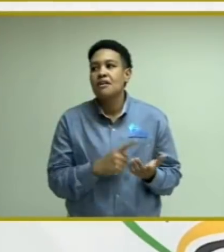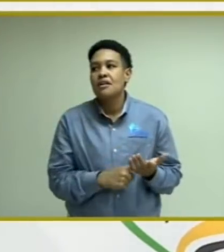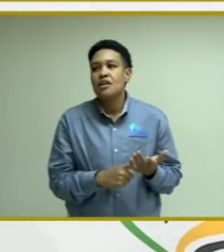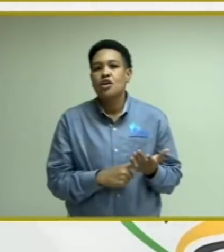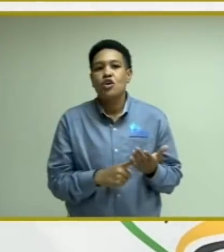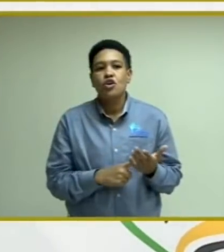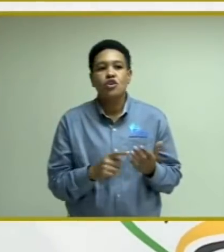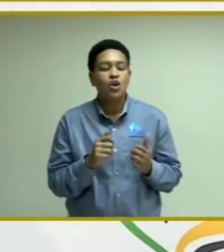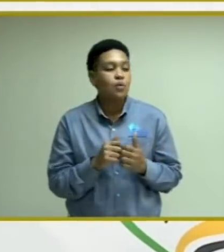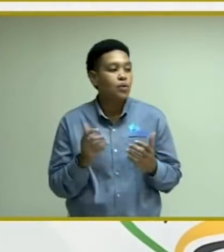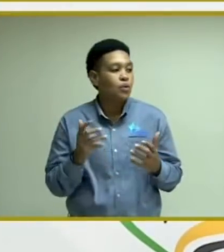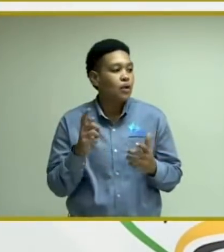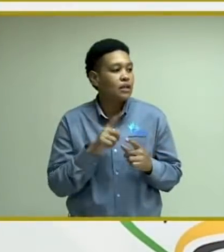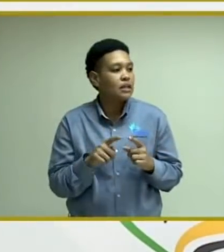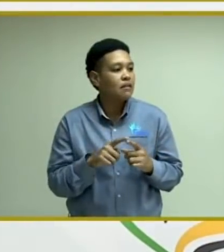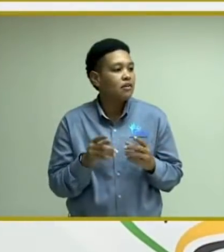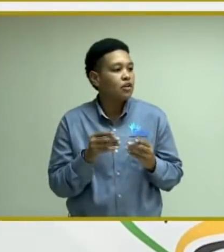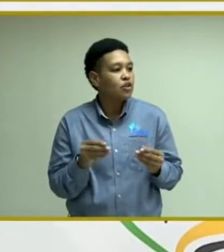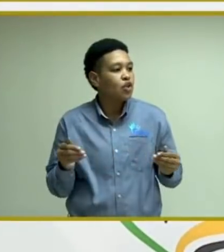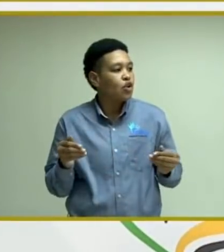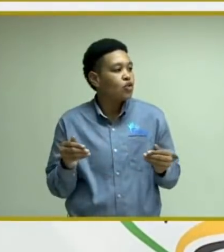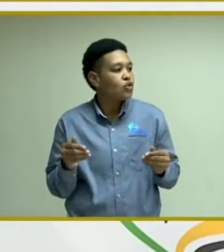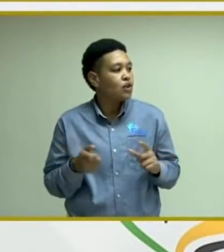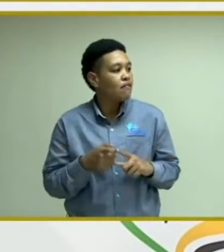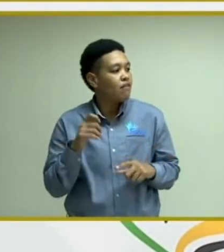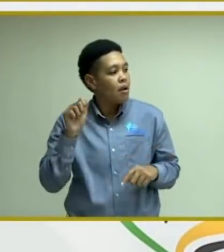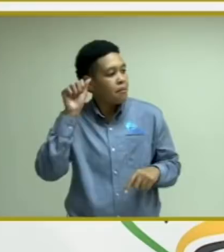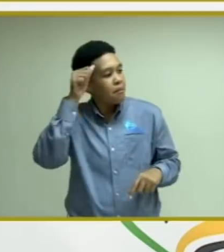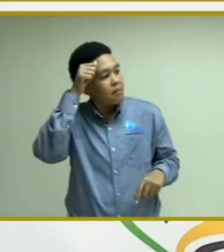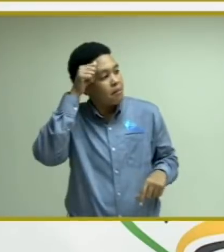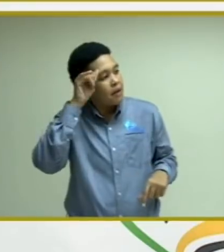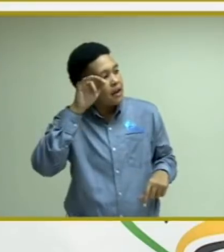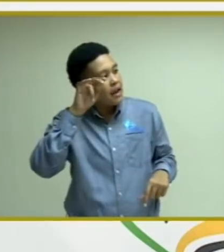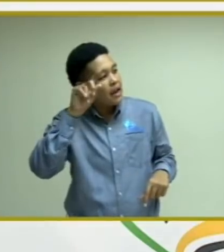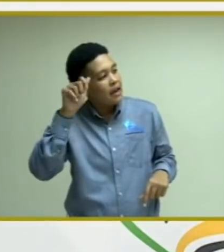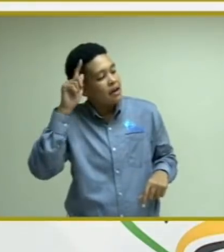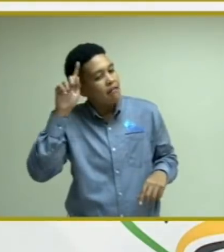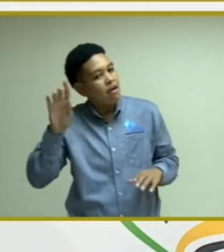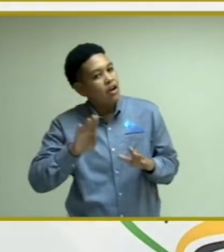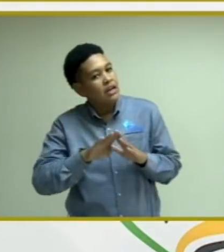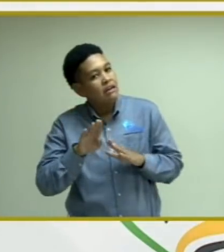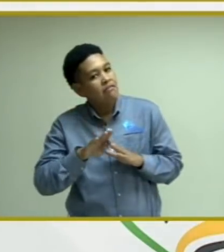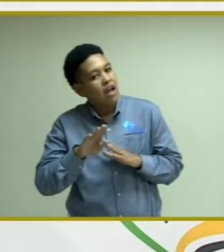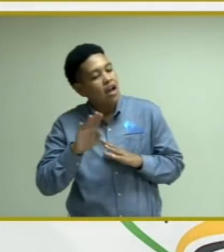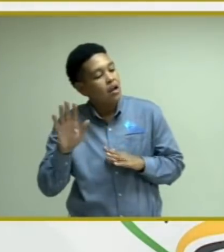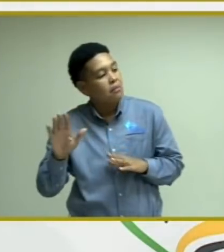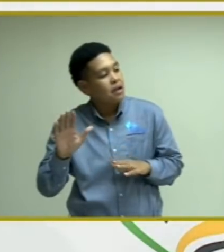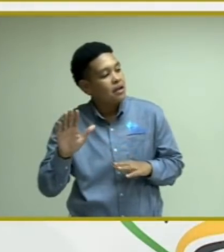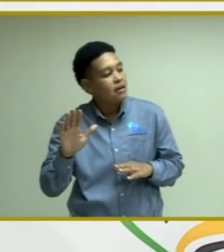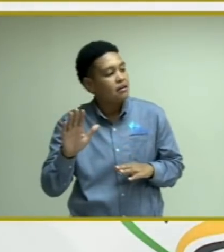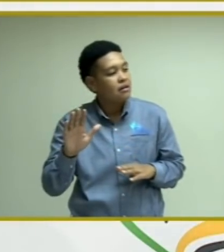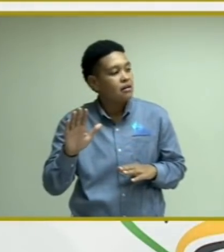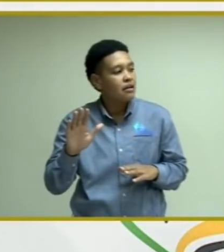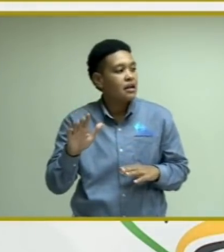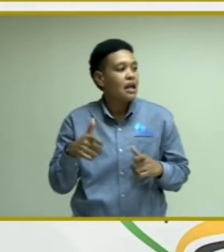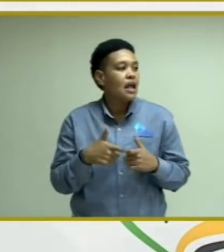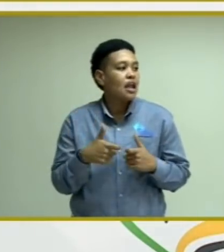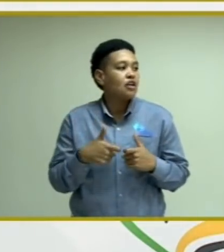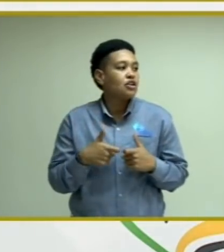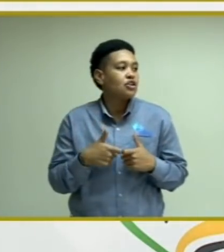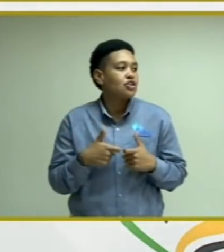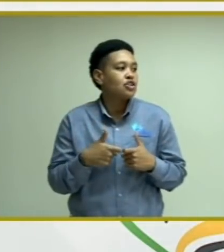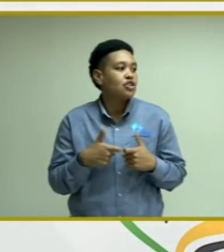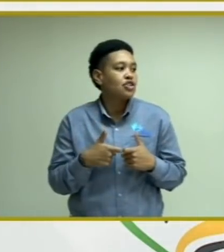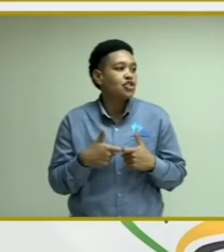negotiations with a solution out of India for the development of the electronic